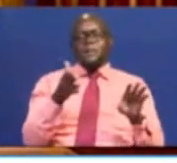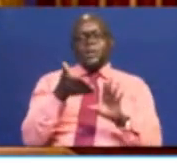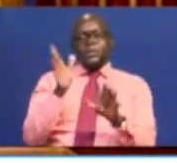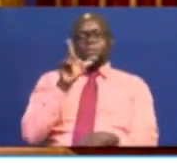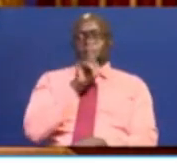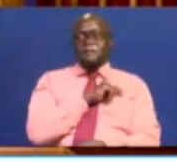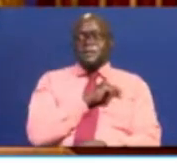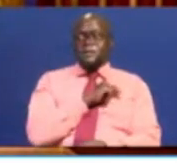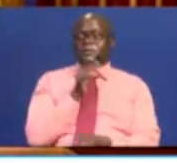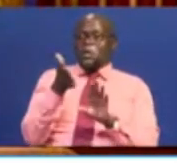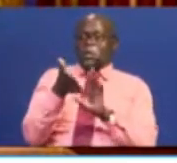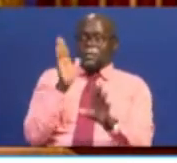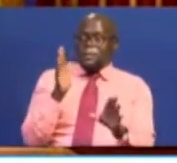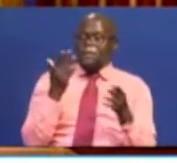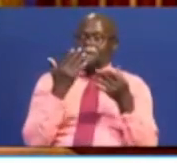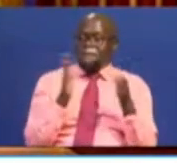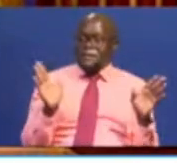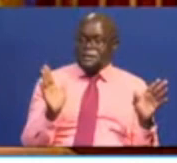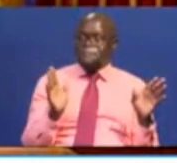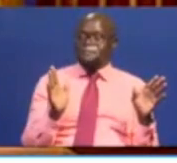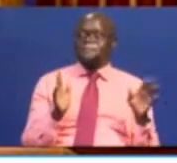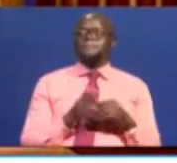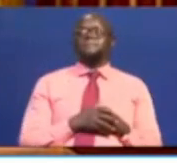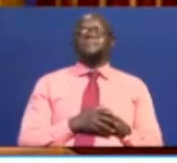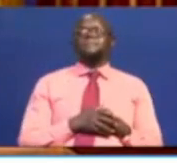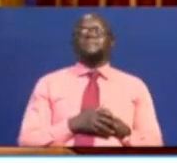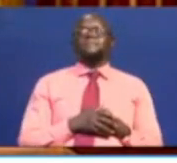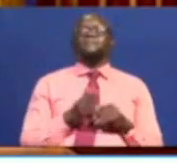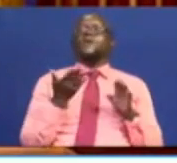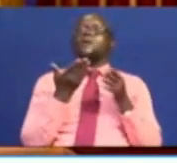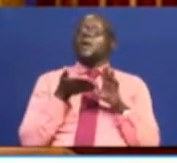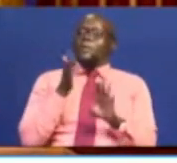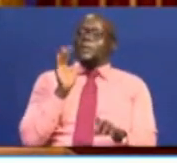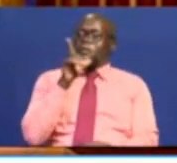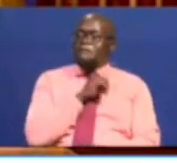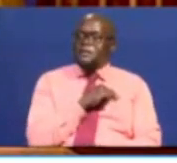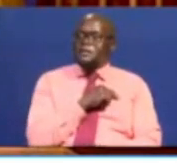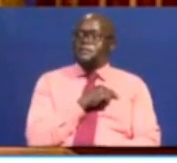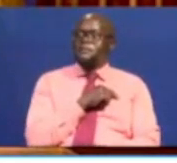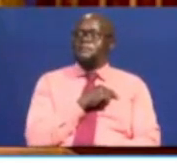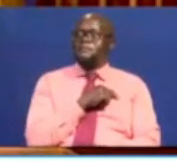withdrew. He withdrew, Cherargei. He withdrew.